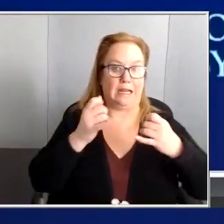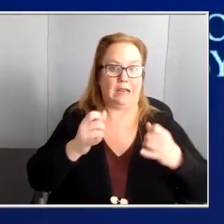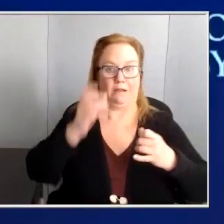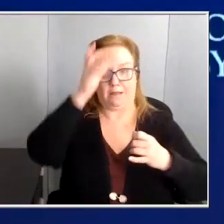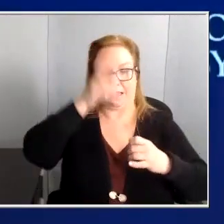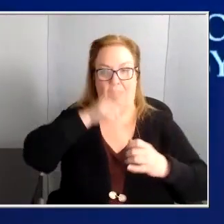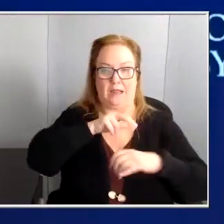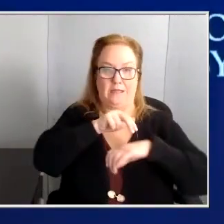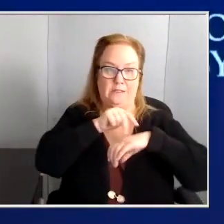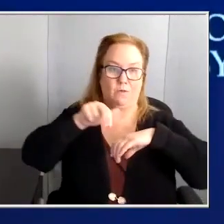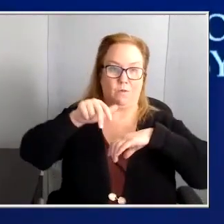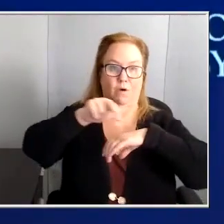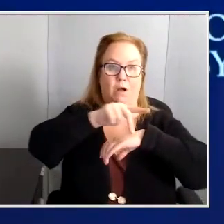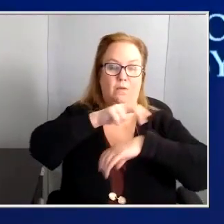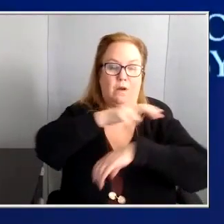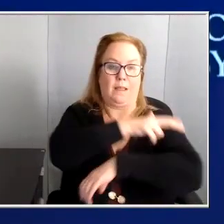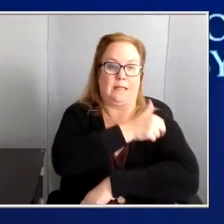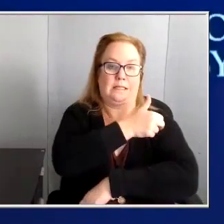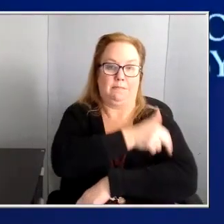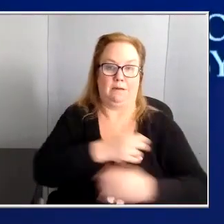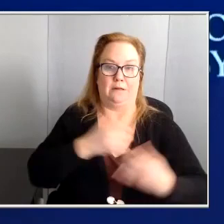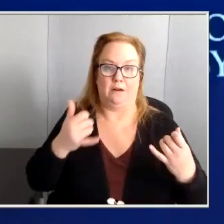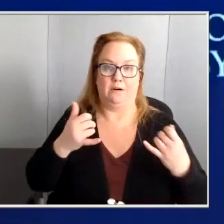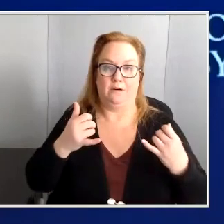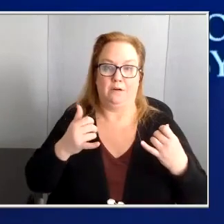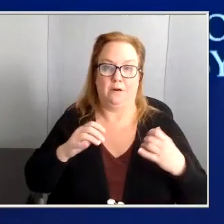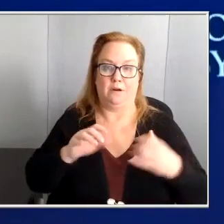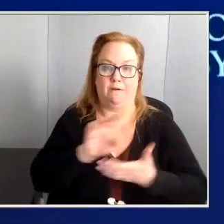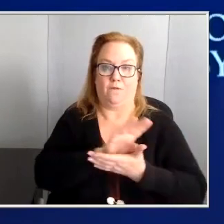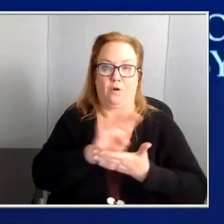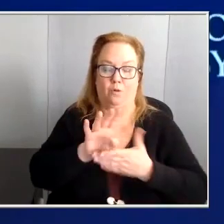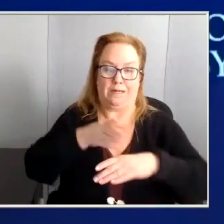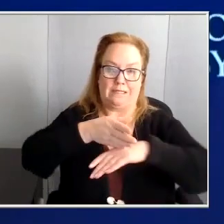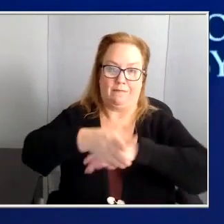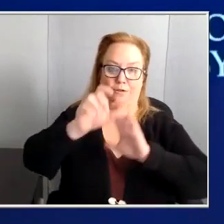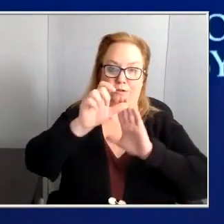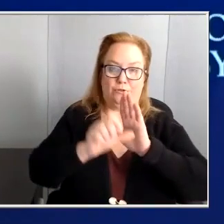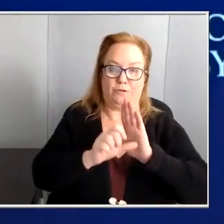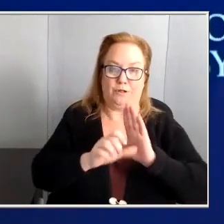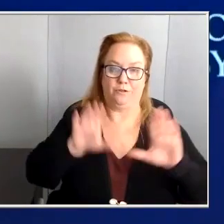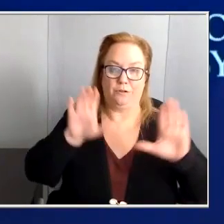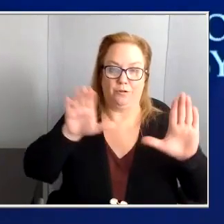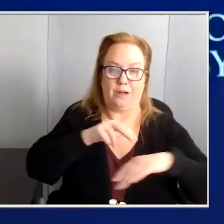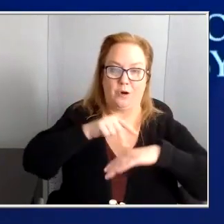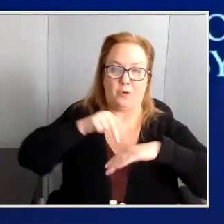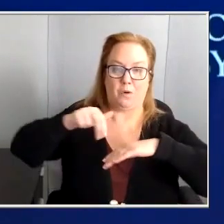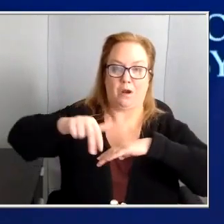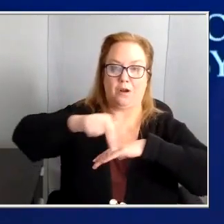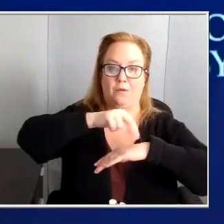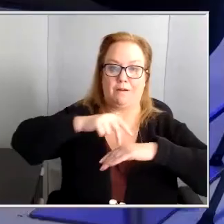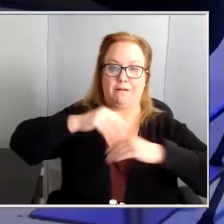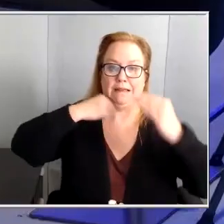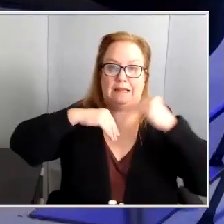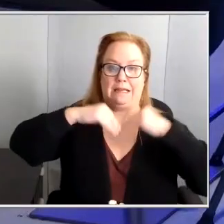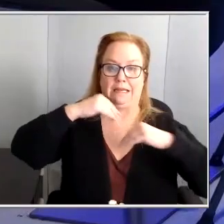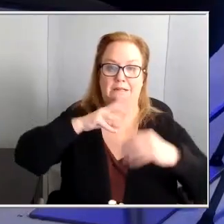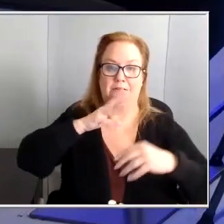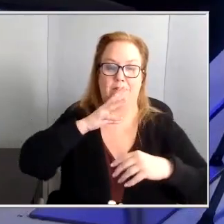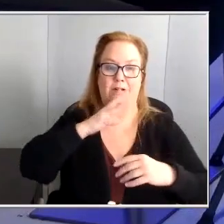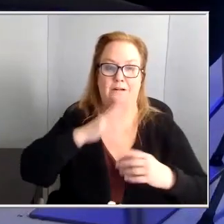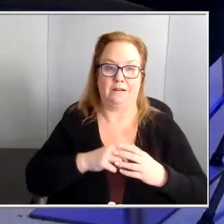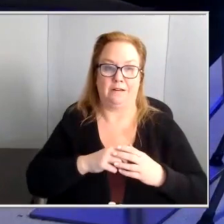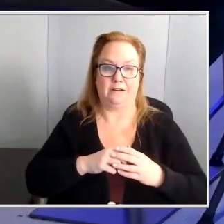around the hospital and doing great. 4 weeks out of brain surgery, you're doing great. You're up walking around, eating, yapping. Yeah, That's pretty good. I